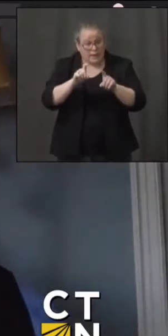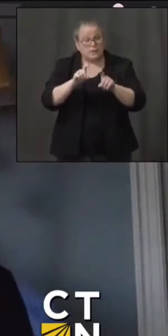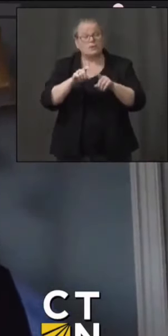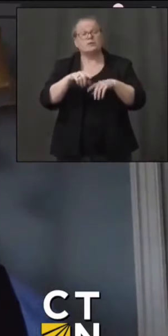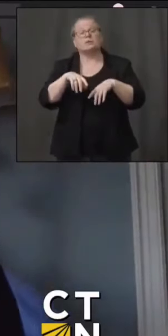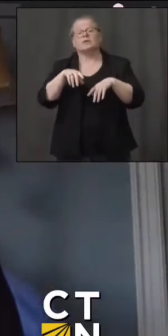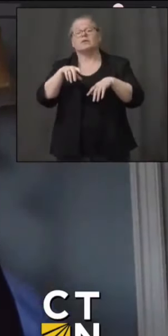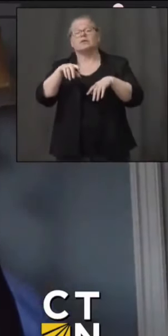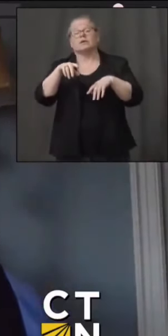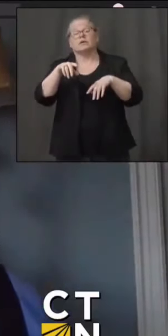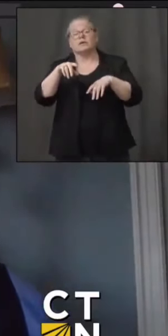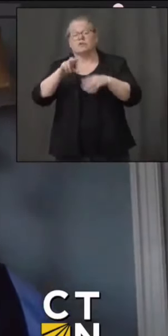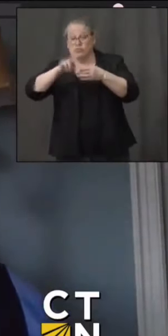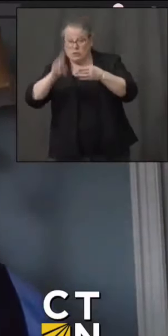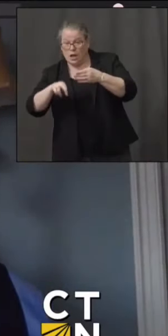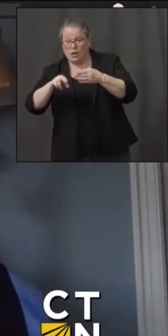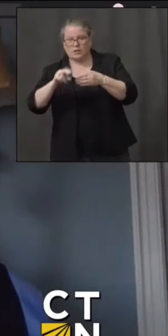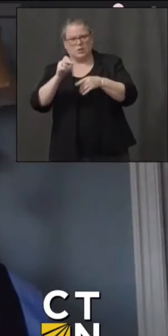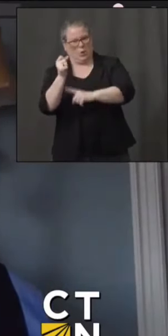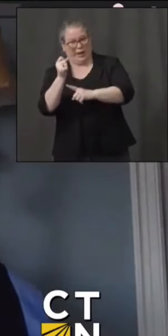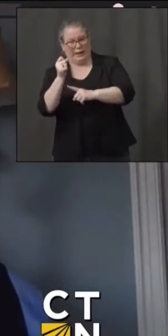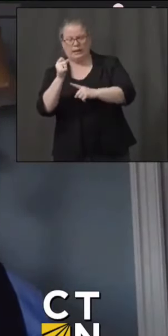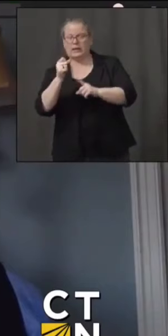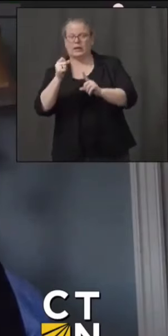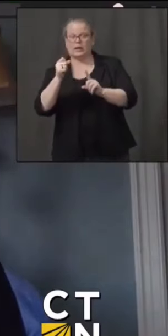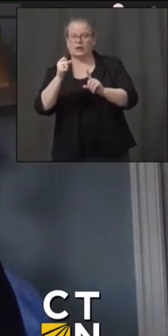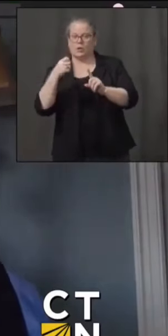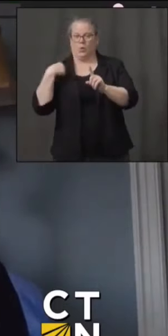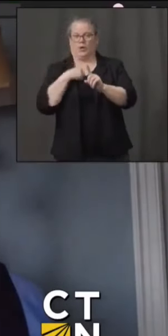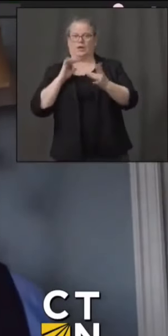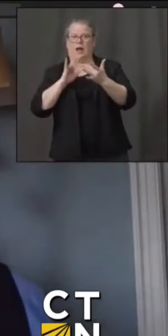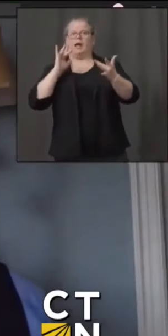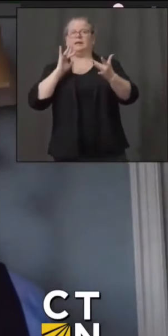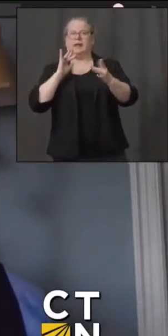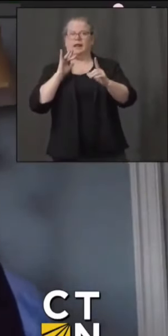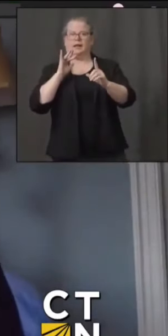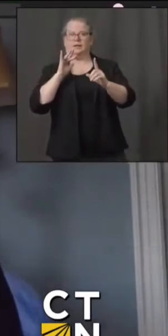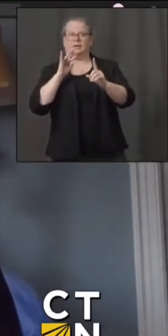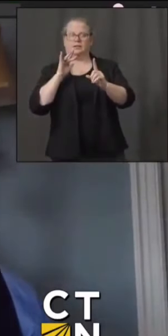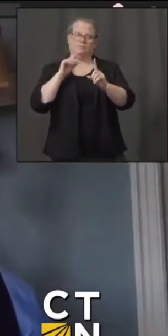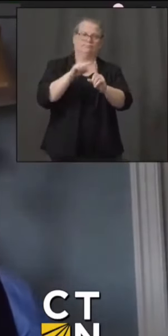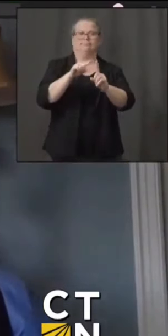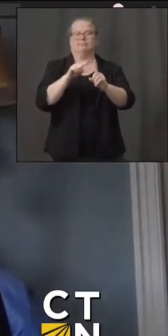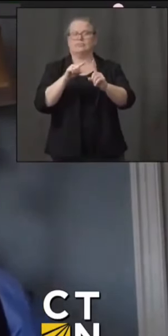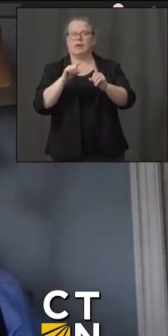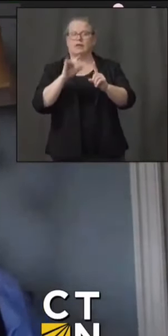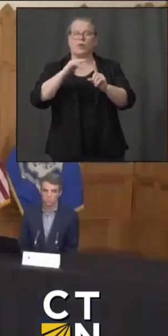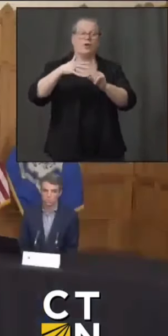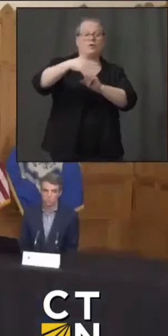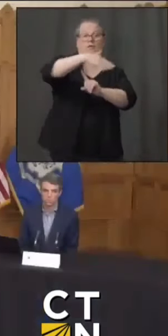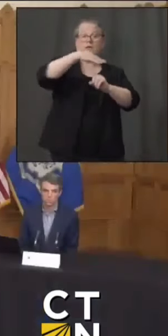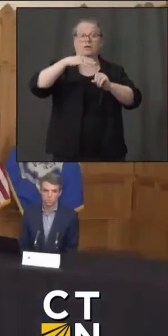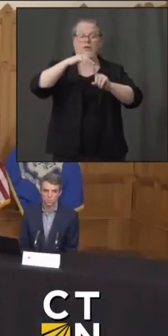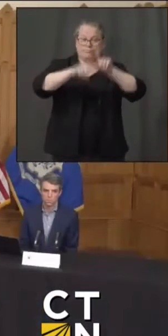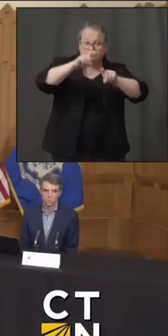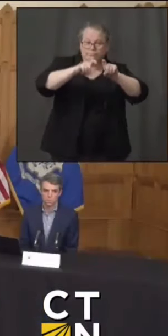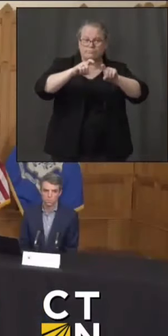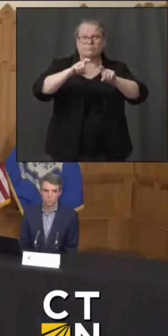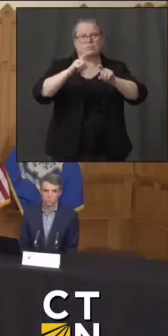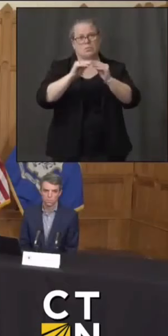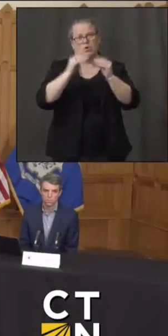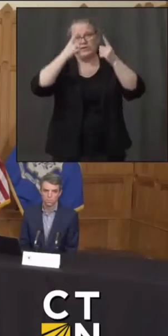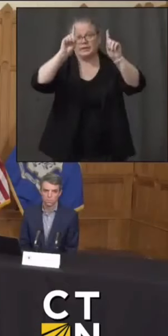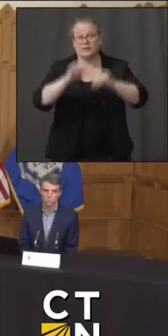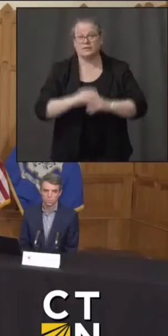contact tracing and investigation much more effective. And final question, when you talked about starting testing